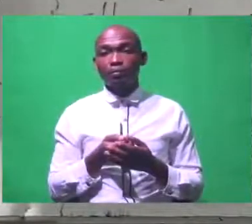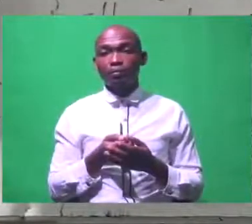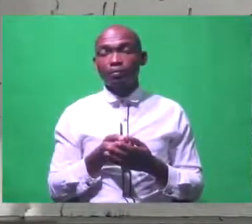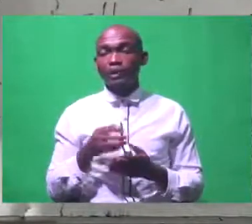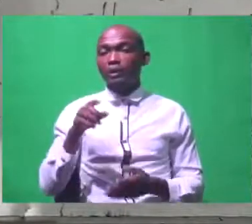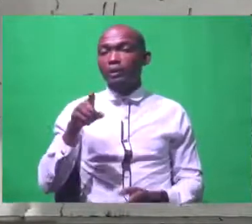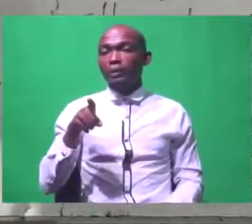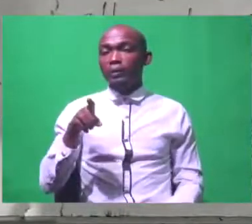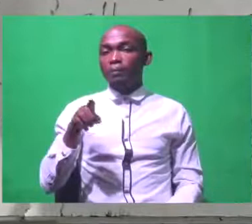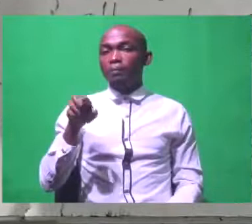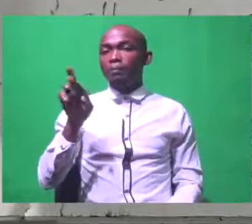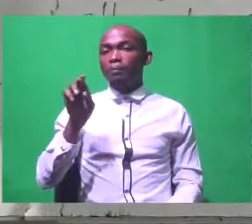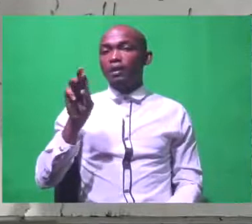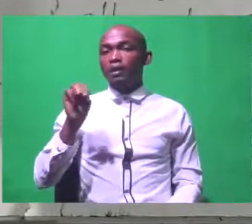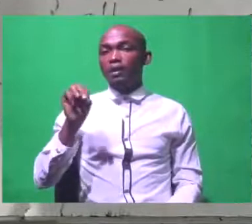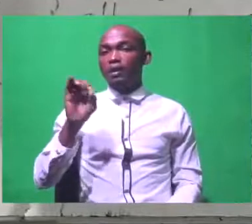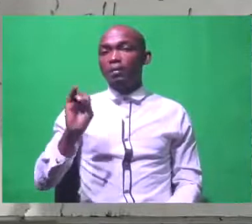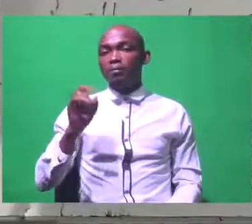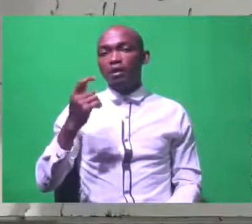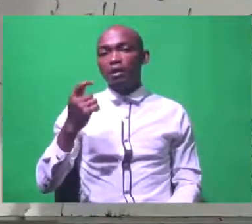primitive communalism.